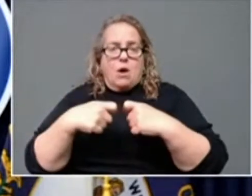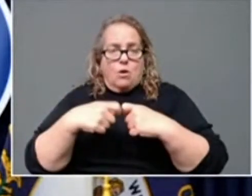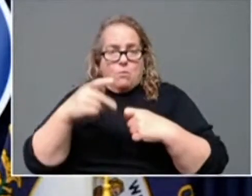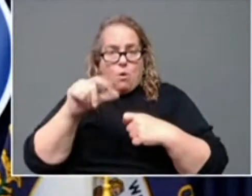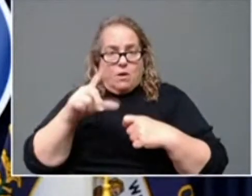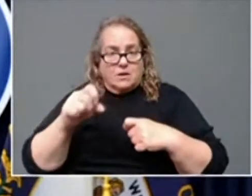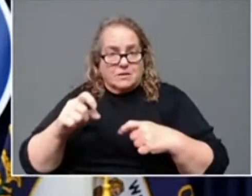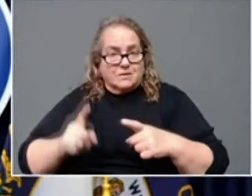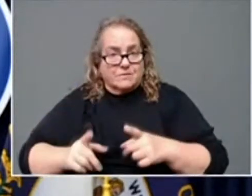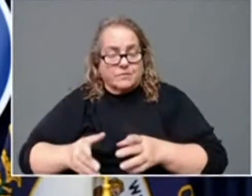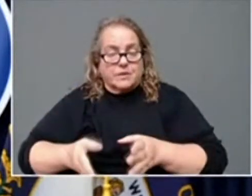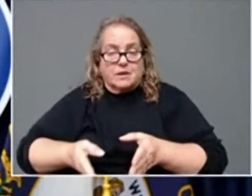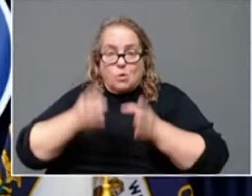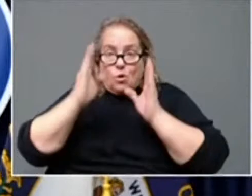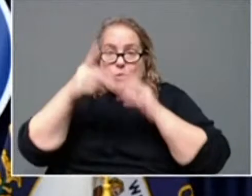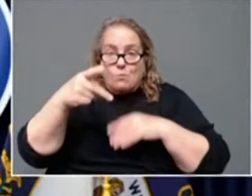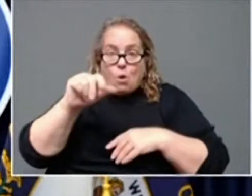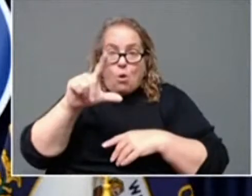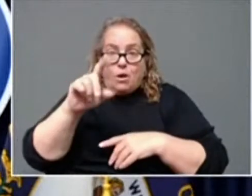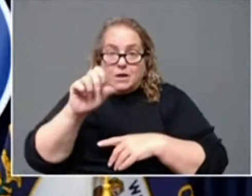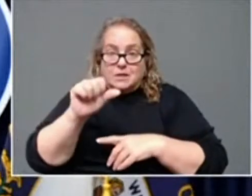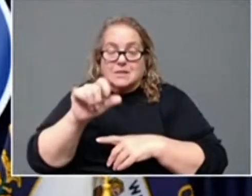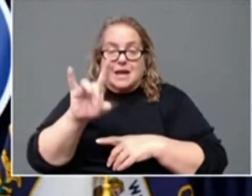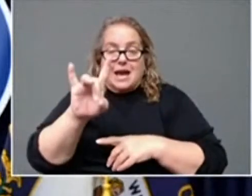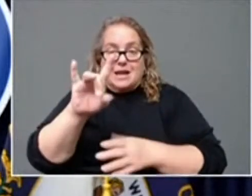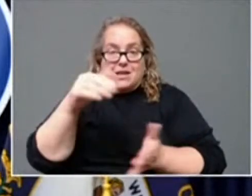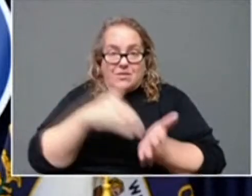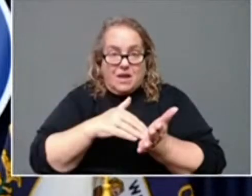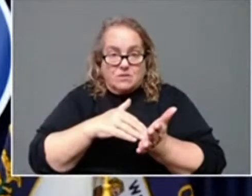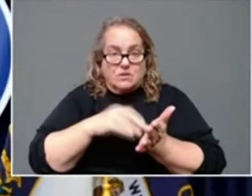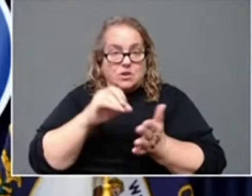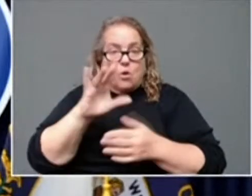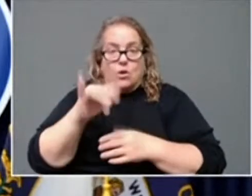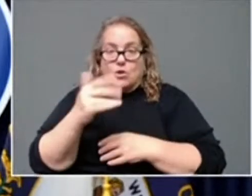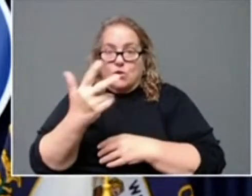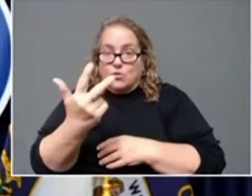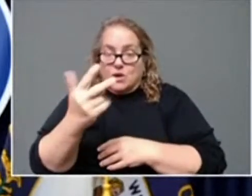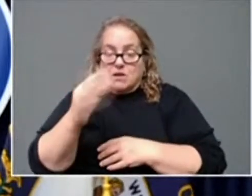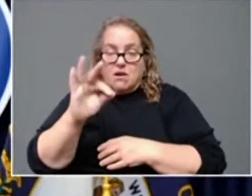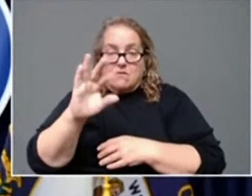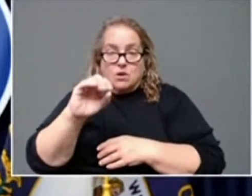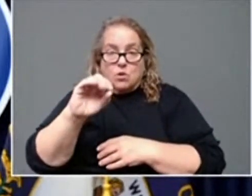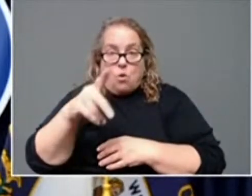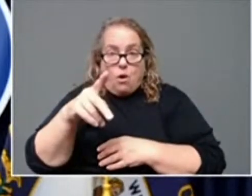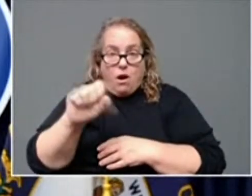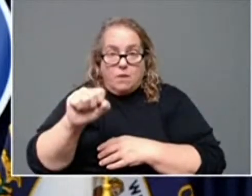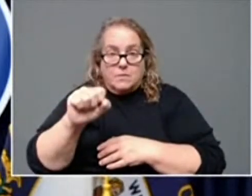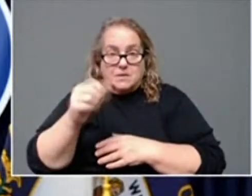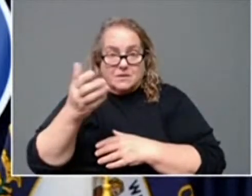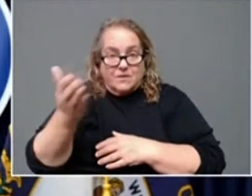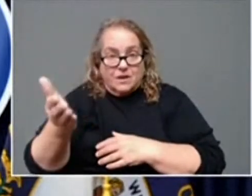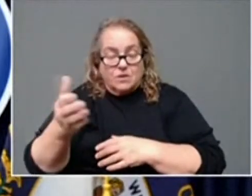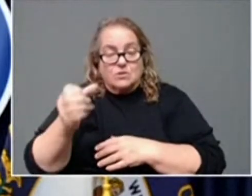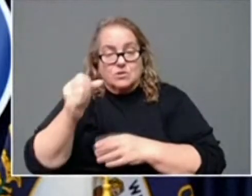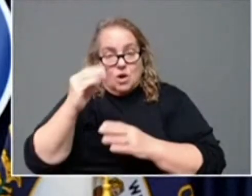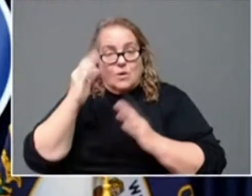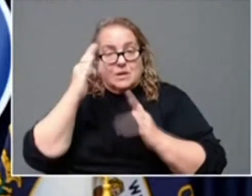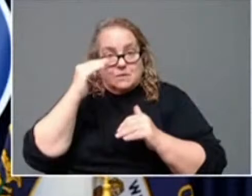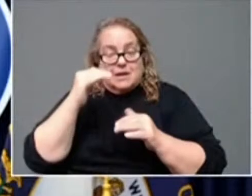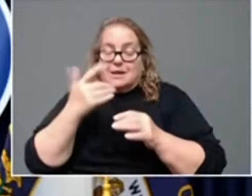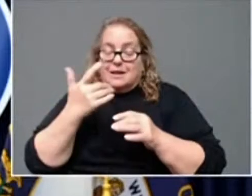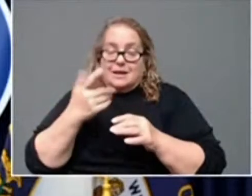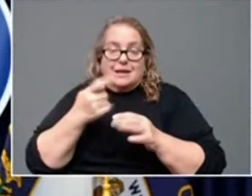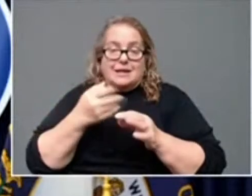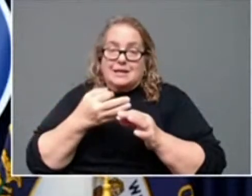only 3 of those large co-ops across the state. So expect a delay in putting the new